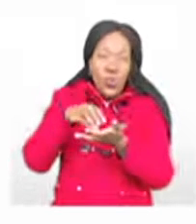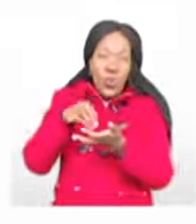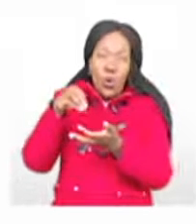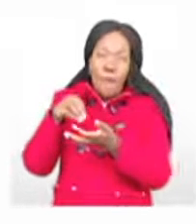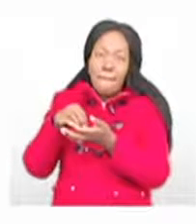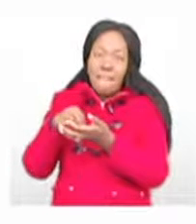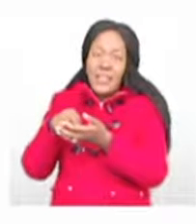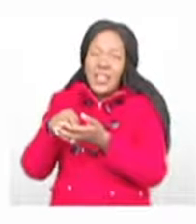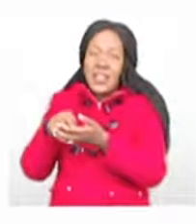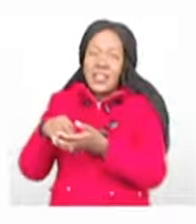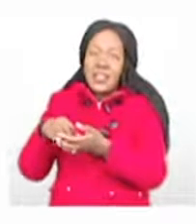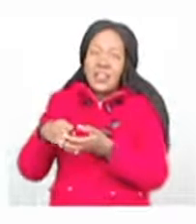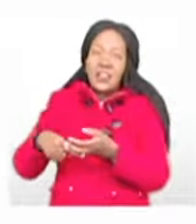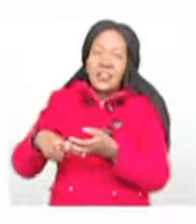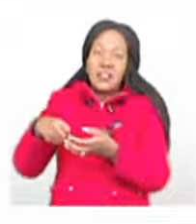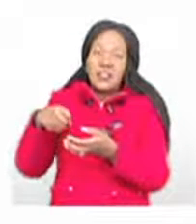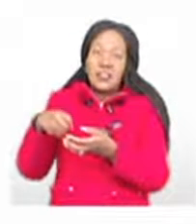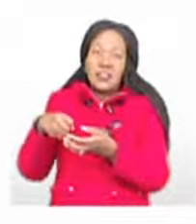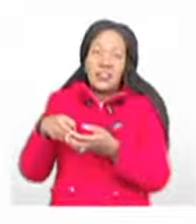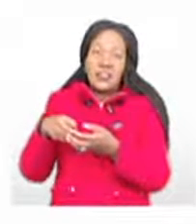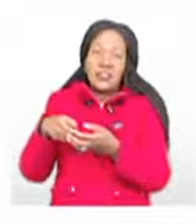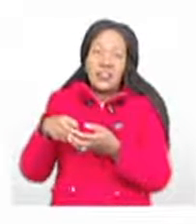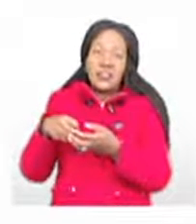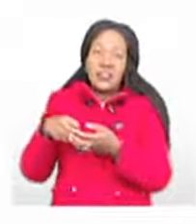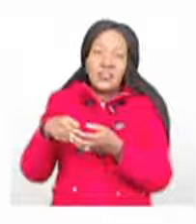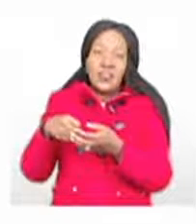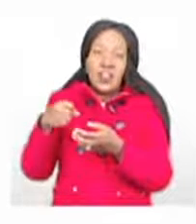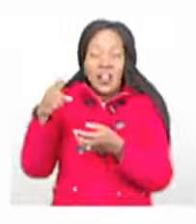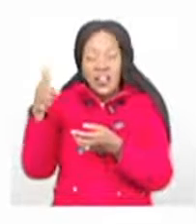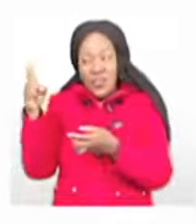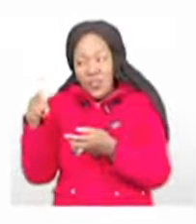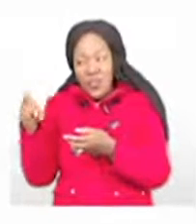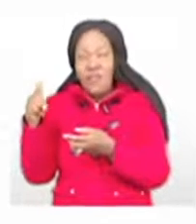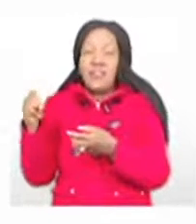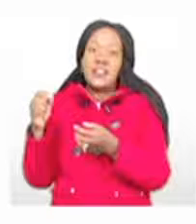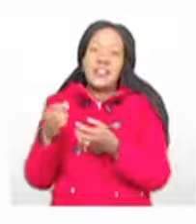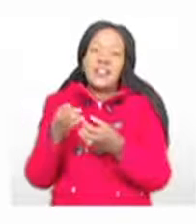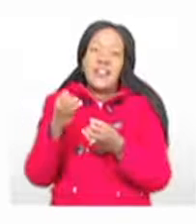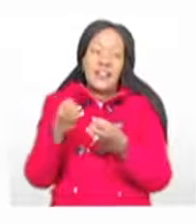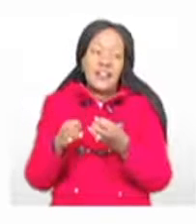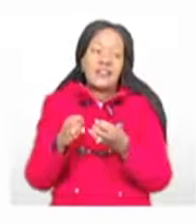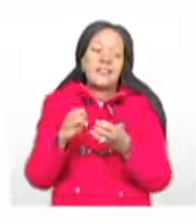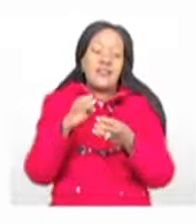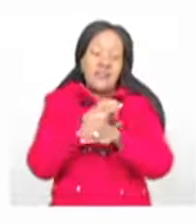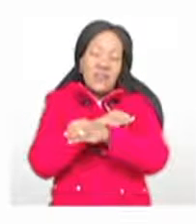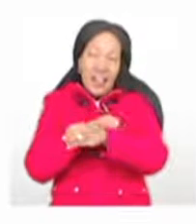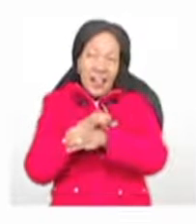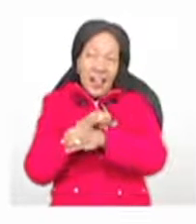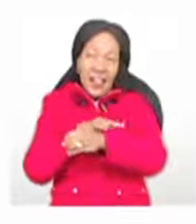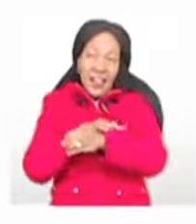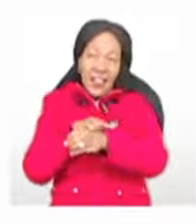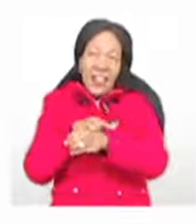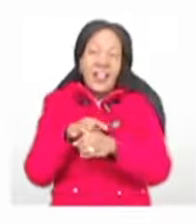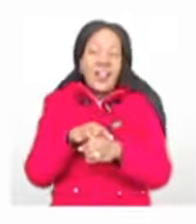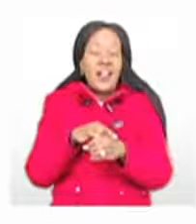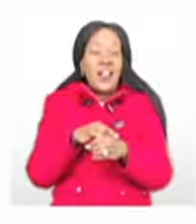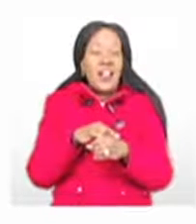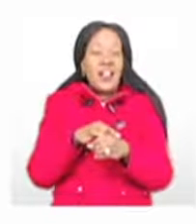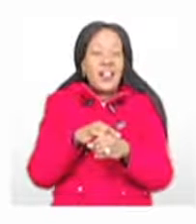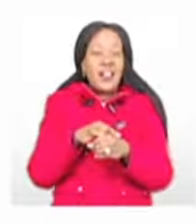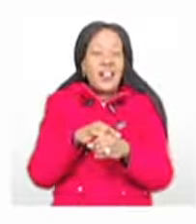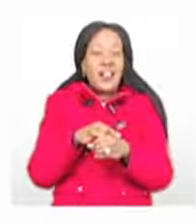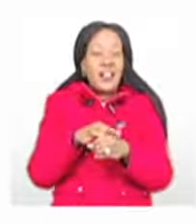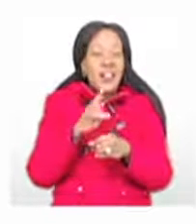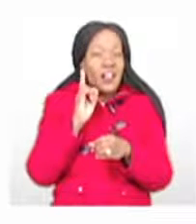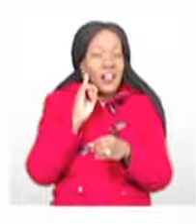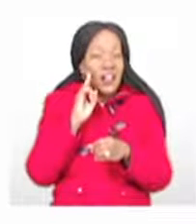little buckets and one oval shape on the line. Now be careful when you move